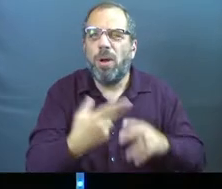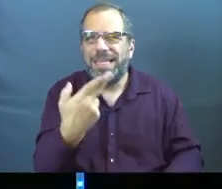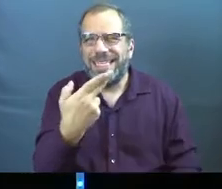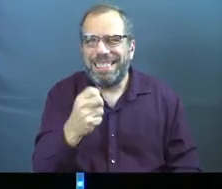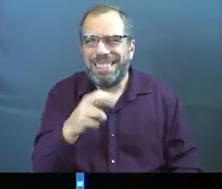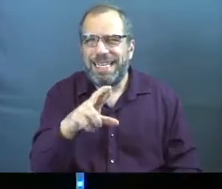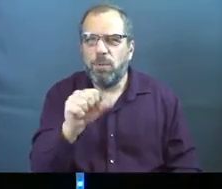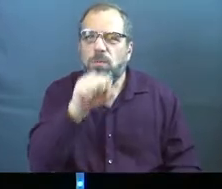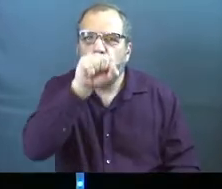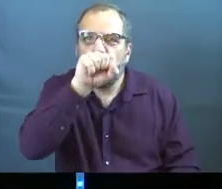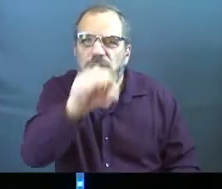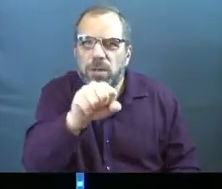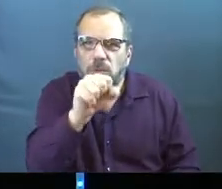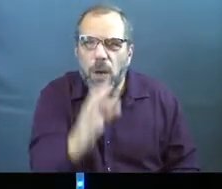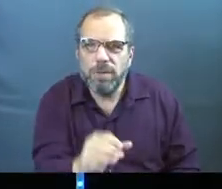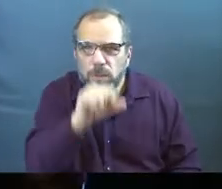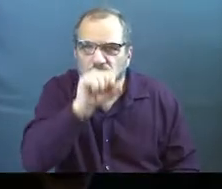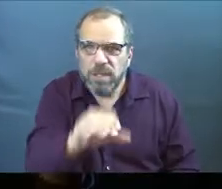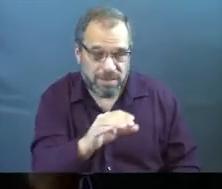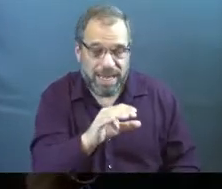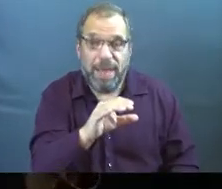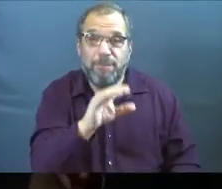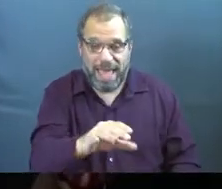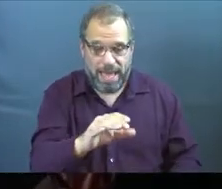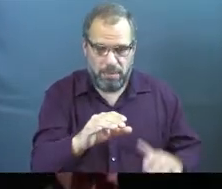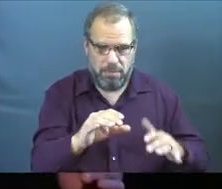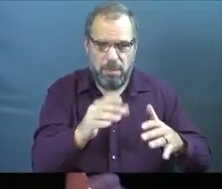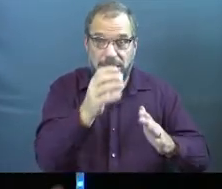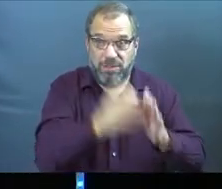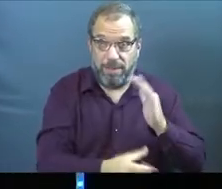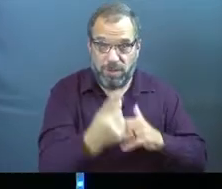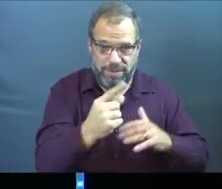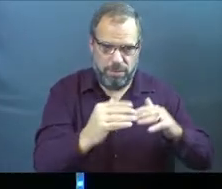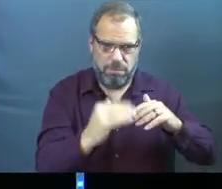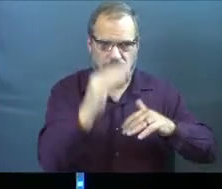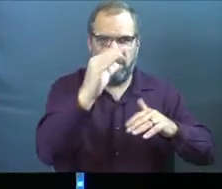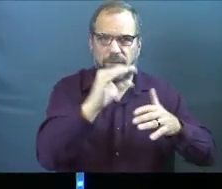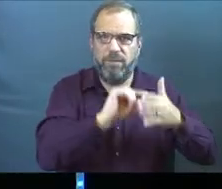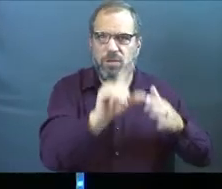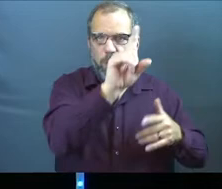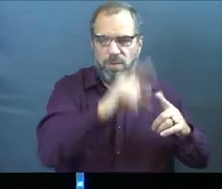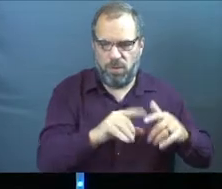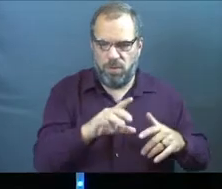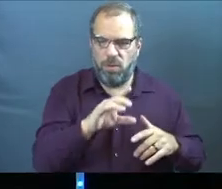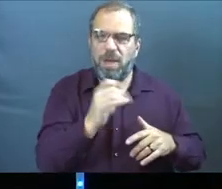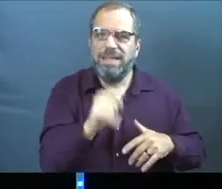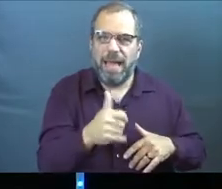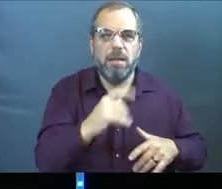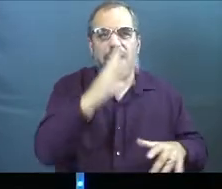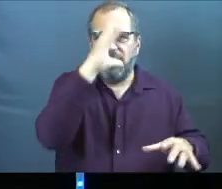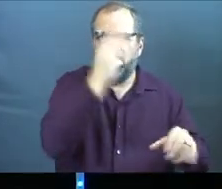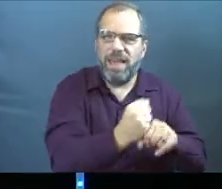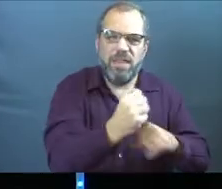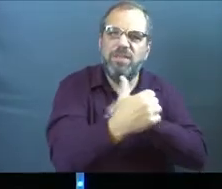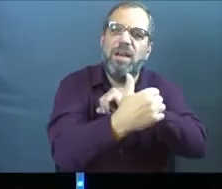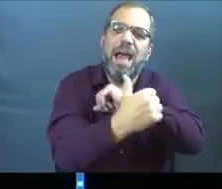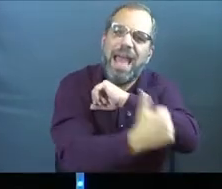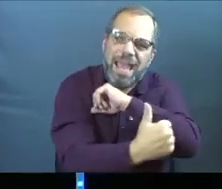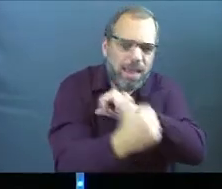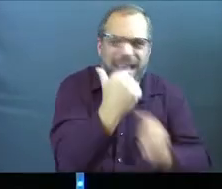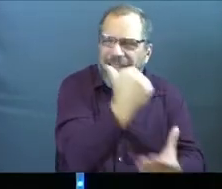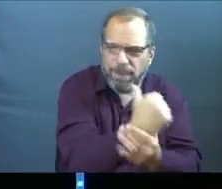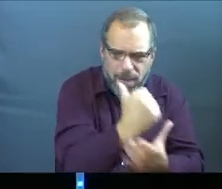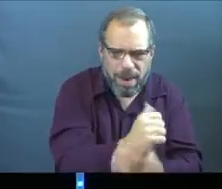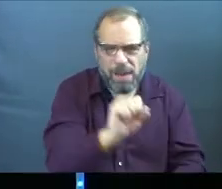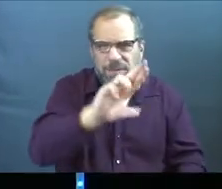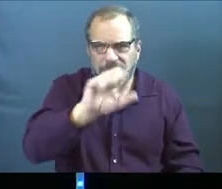again, and they're describing them. And in the passages above this, in chapter 11 in Hebrews, it mentions the faith of Abraham, the faith of Sarah, of Enoch, of Noah,